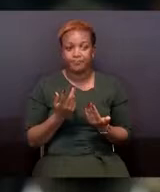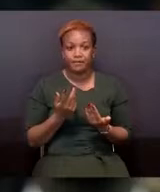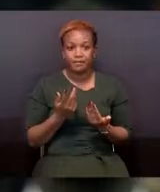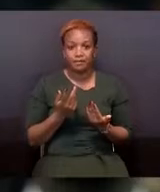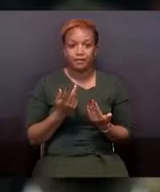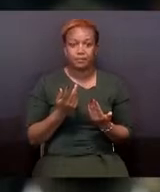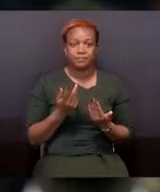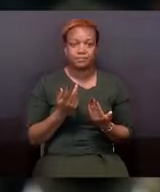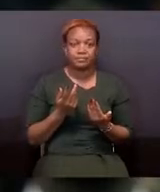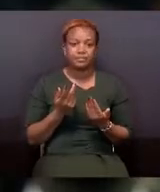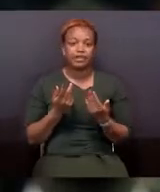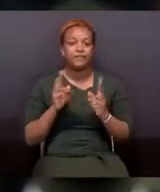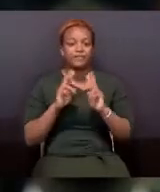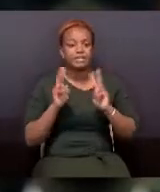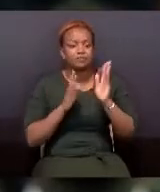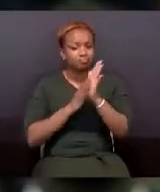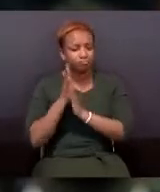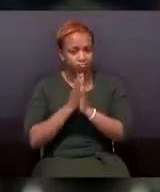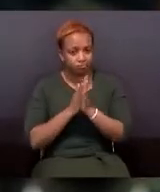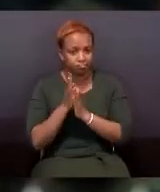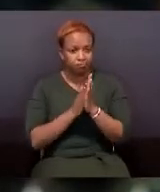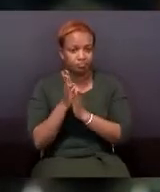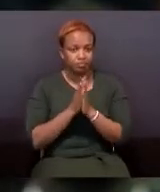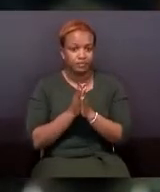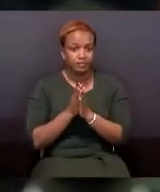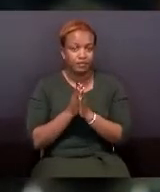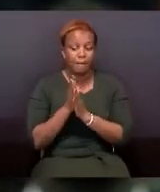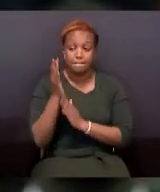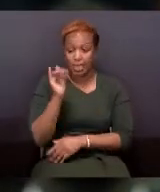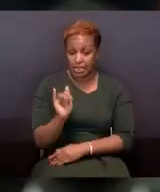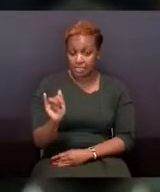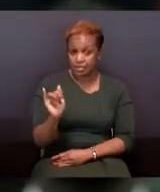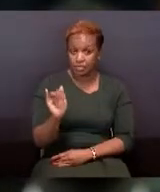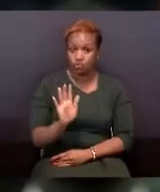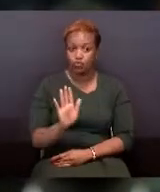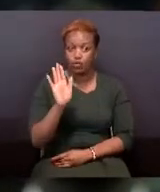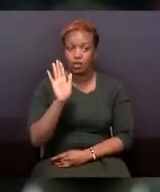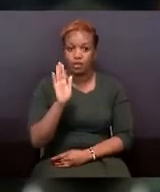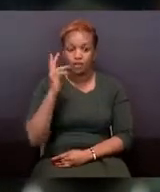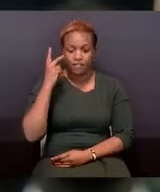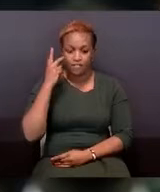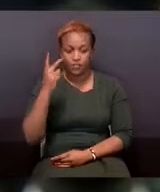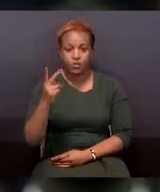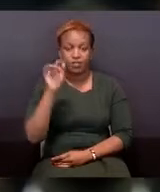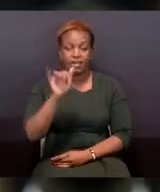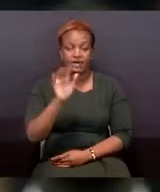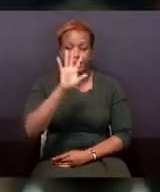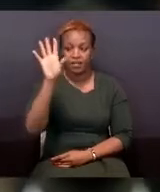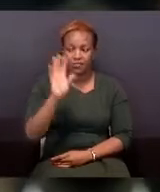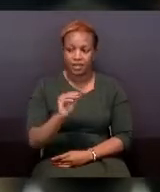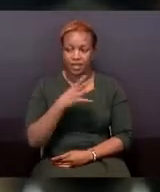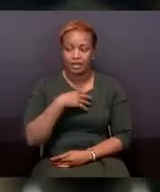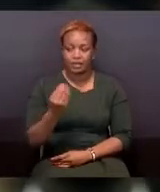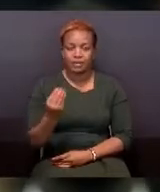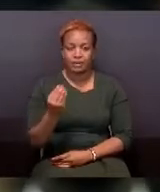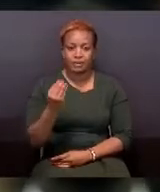I'm especially inspired, Your Excellency, by your view that Africa and